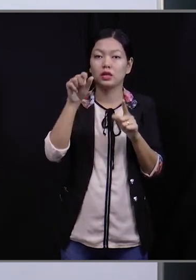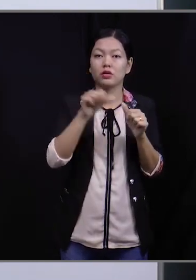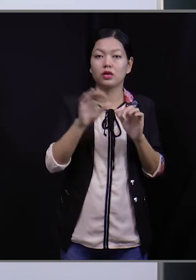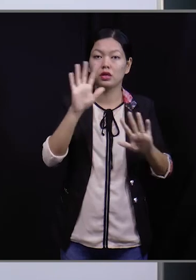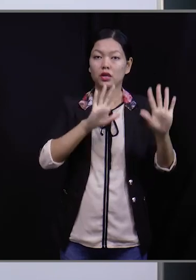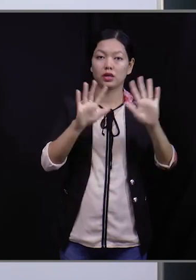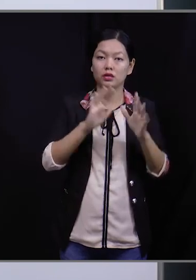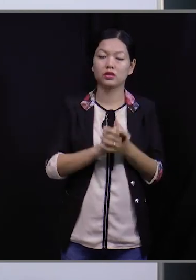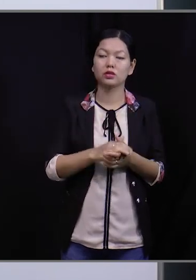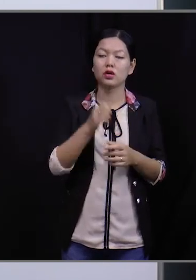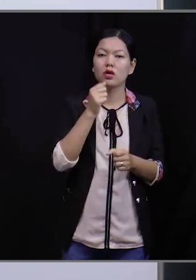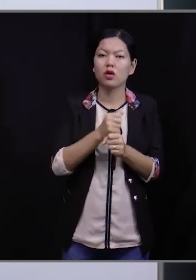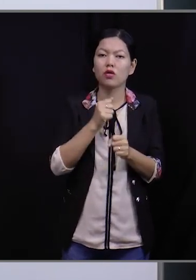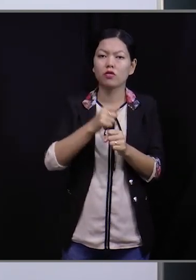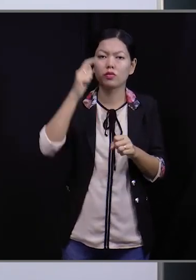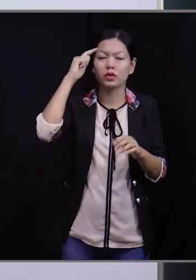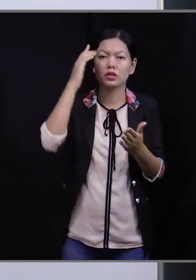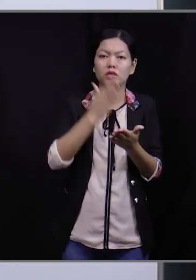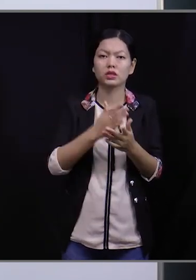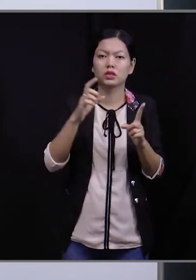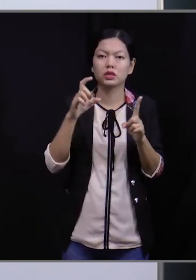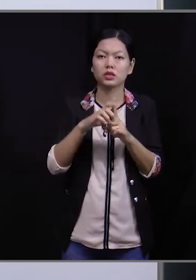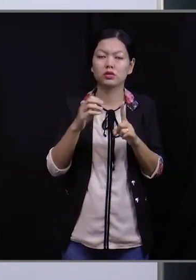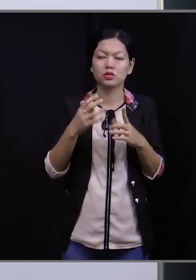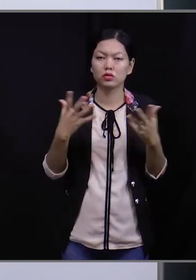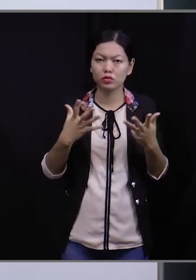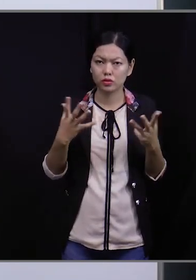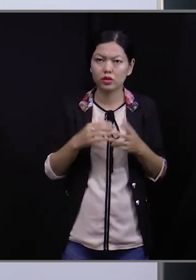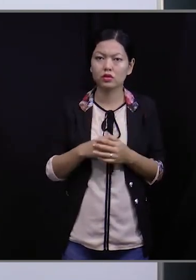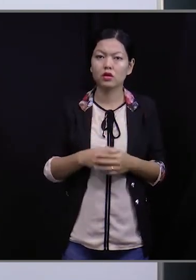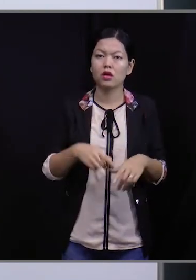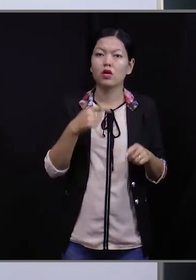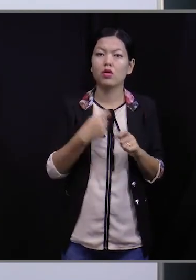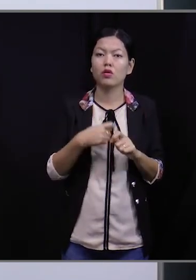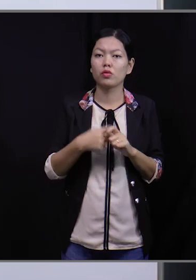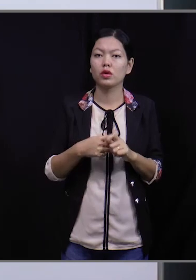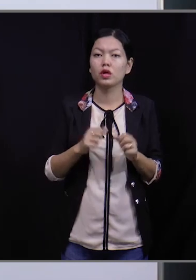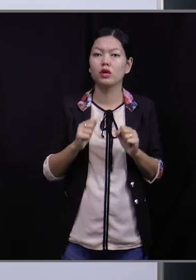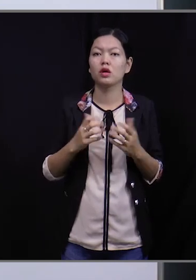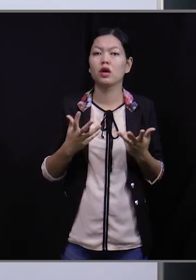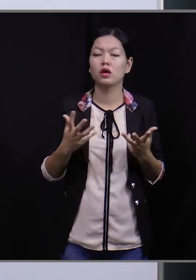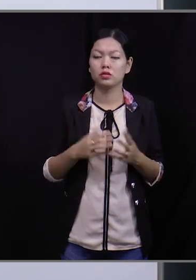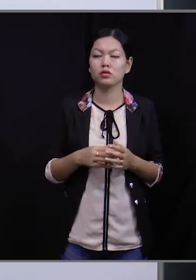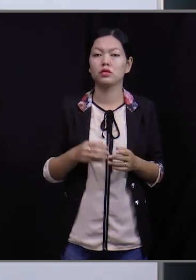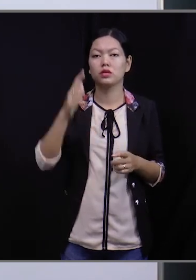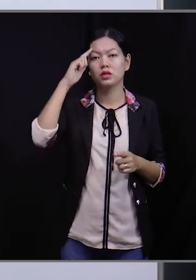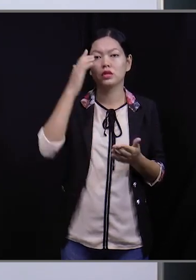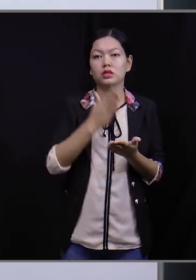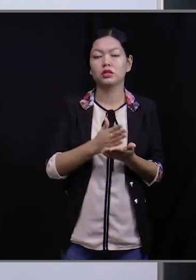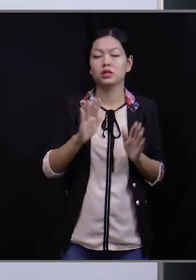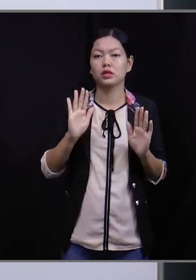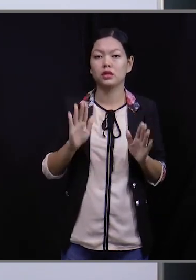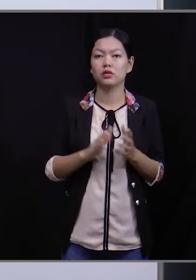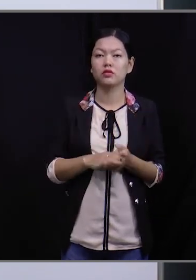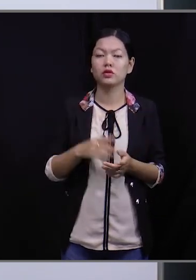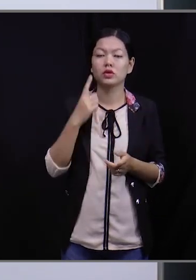country. They decide what to do and what not to do. So in times of expansionary monetary policy, if the central bank feels that